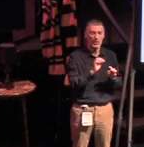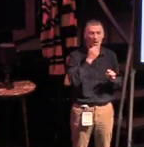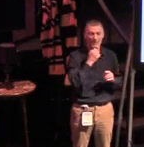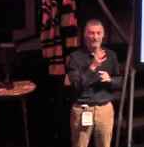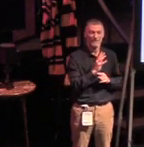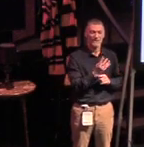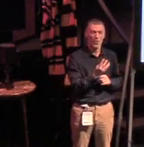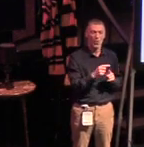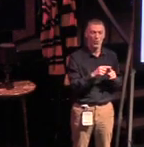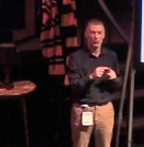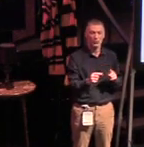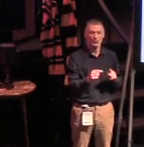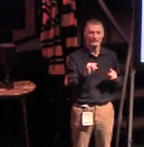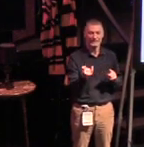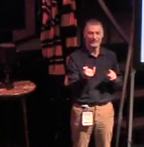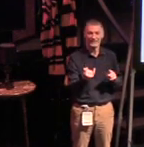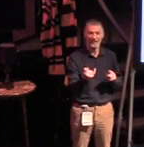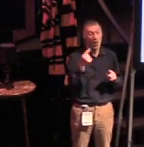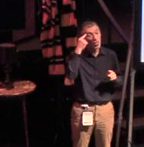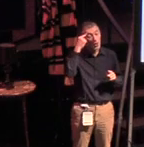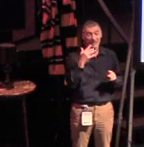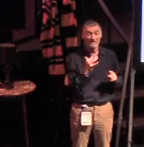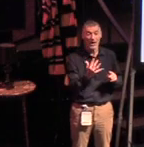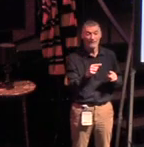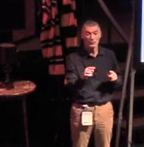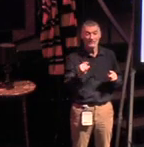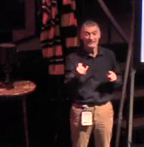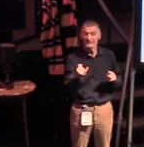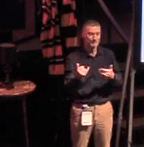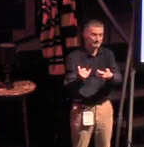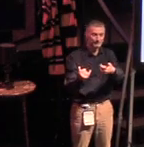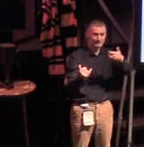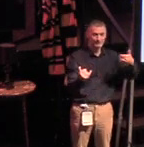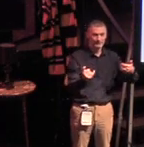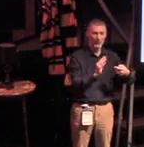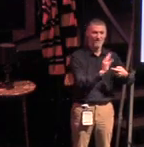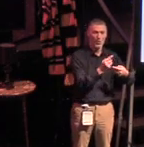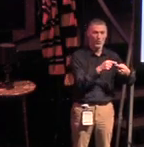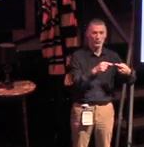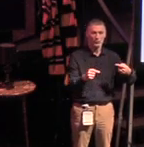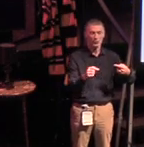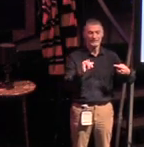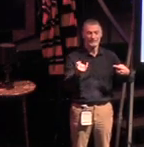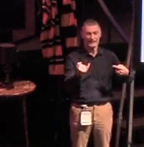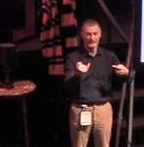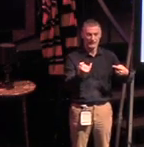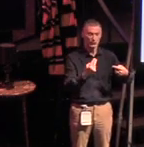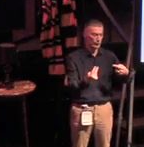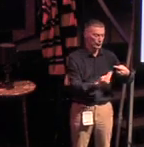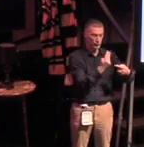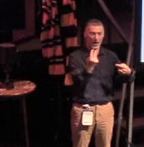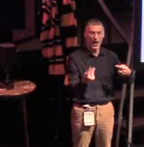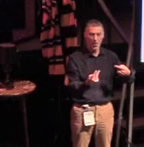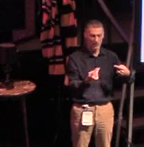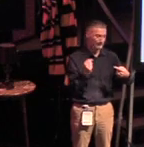six not five to six we are going to extend it for one hour it's going to be a two-hour session with very many